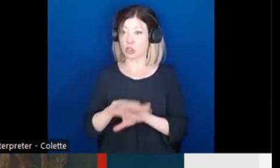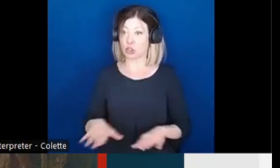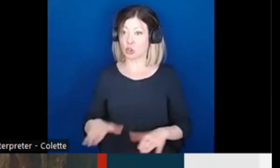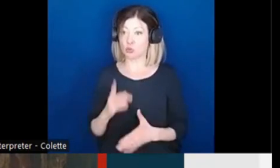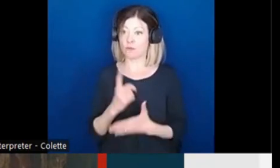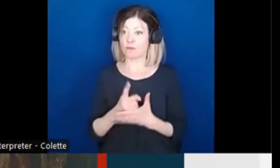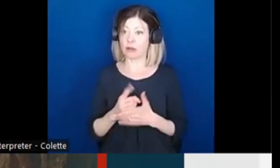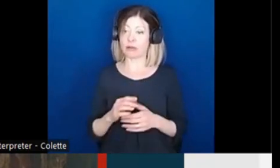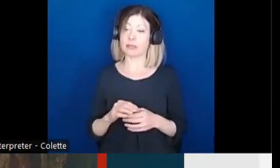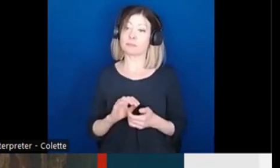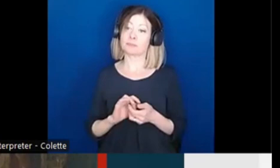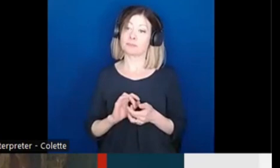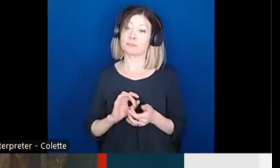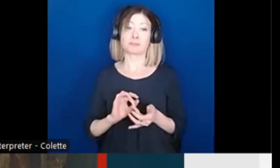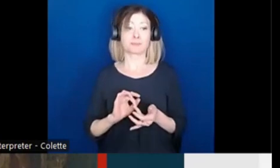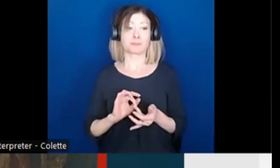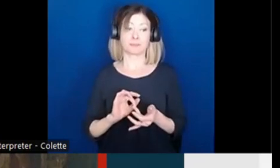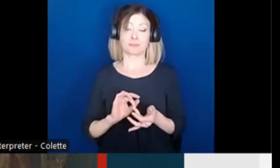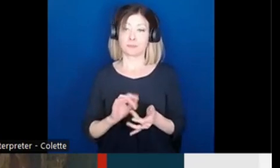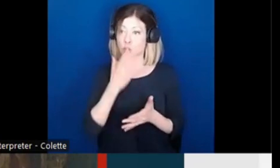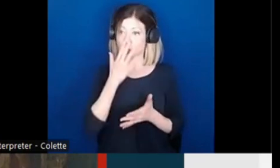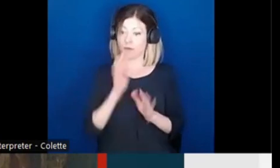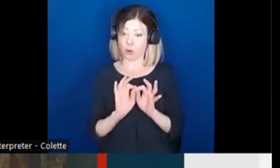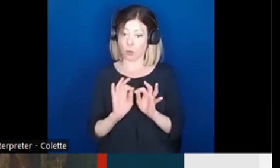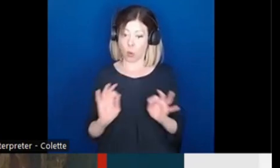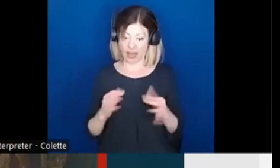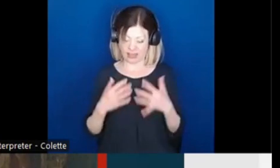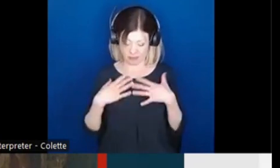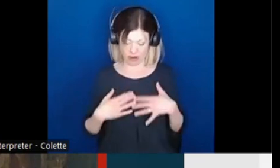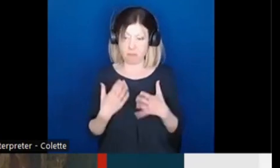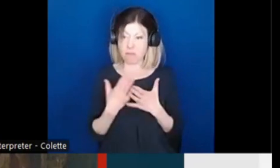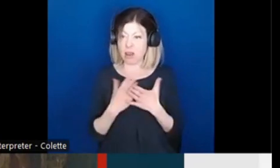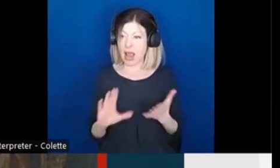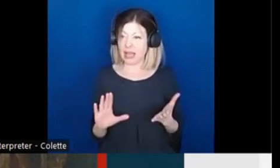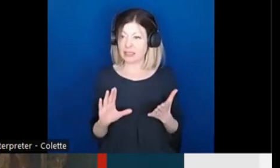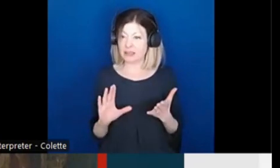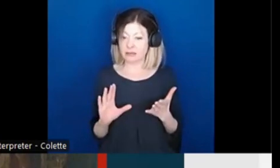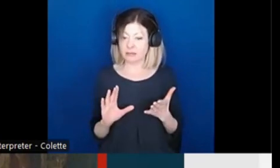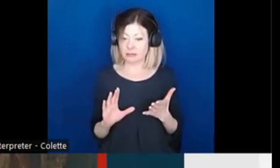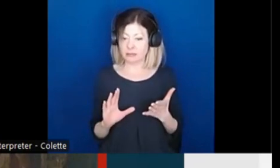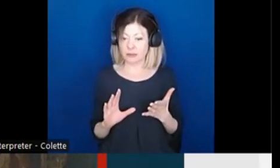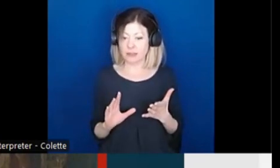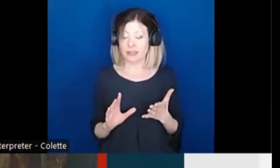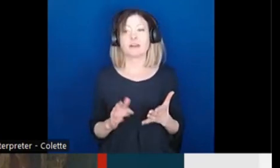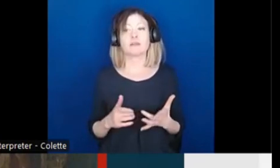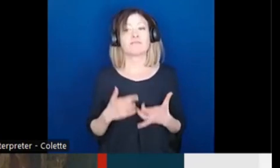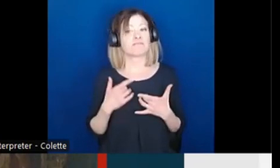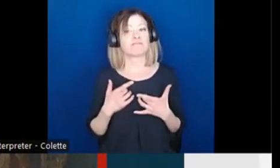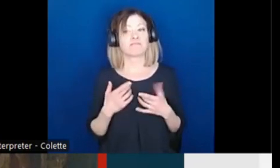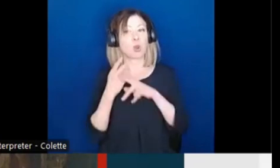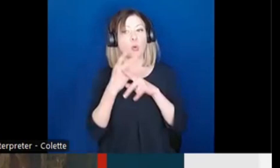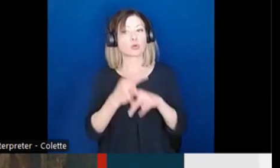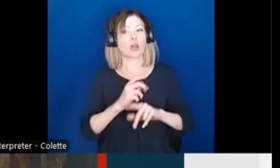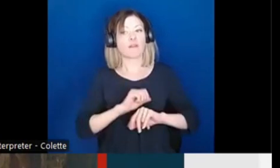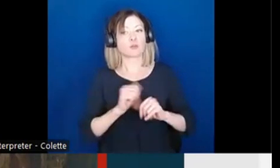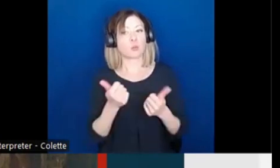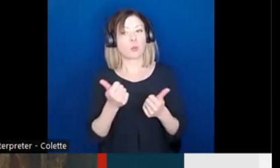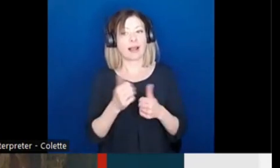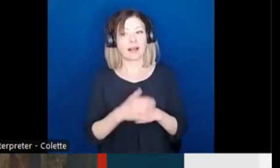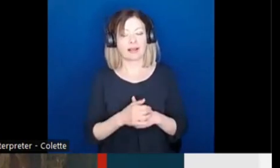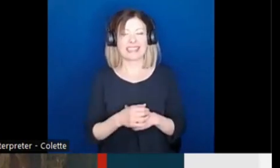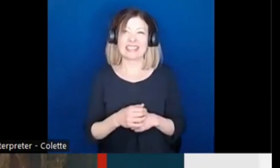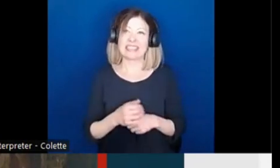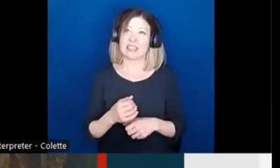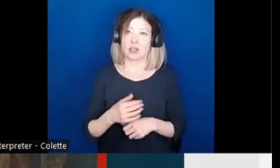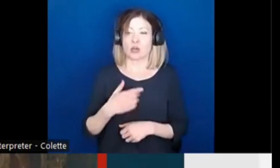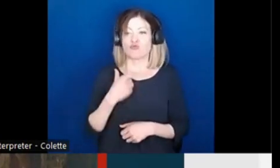self-possessed, dignified. She looks very quiet. She's wearing plain clothes. You imagine she's not being treated very well. Being a governess,